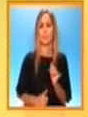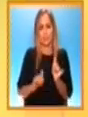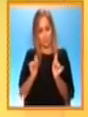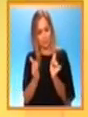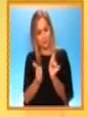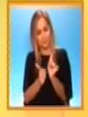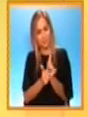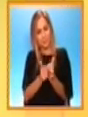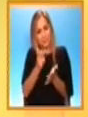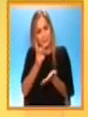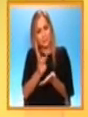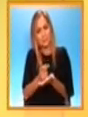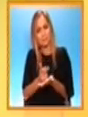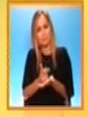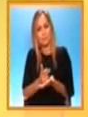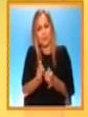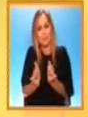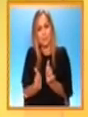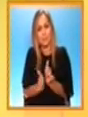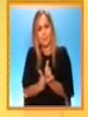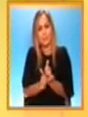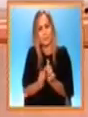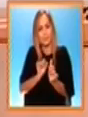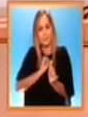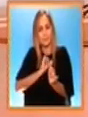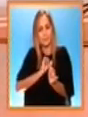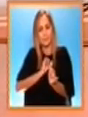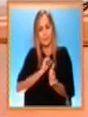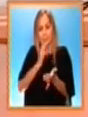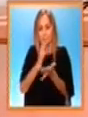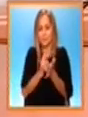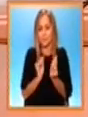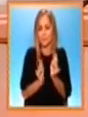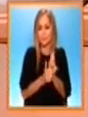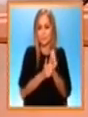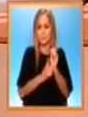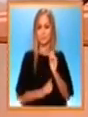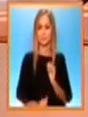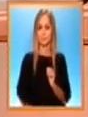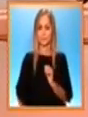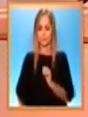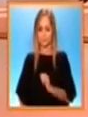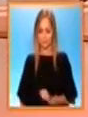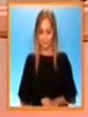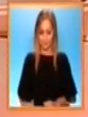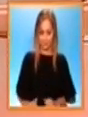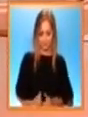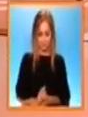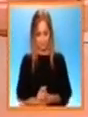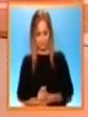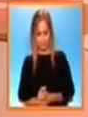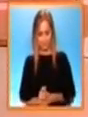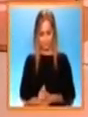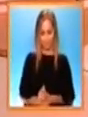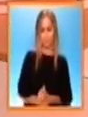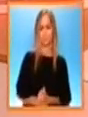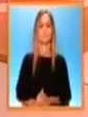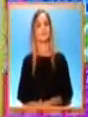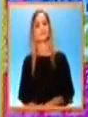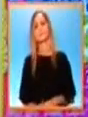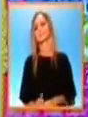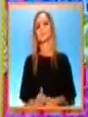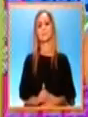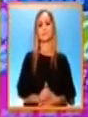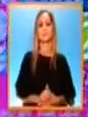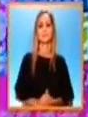Stand by me. Love is all. Stand by me. Love is all you need. Woo! Woo!